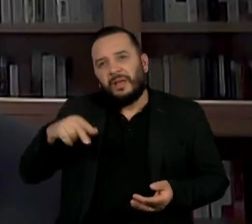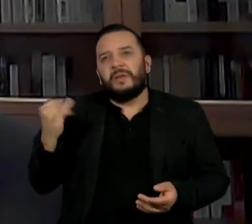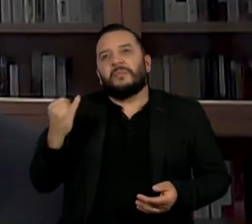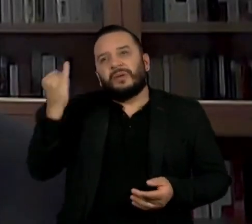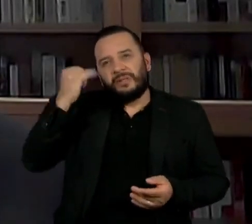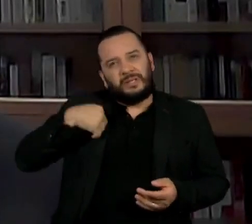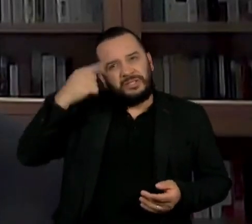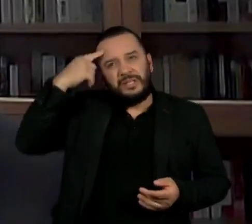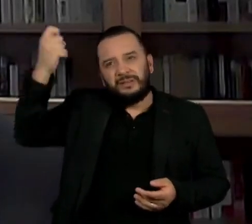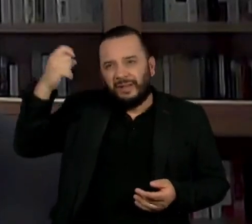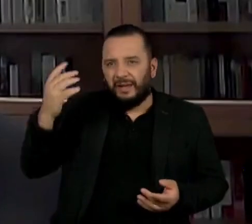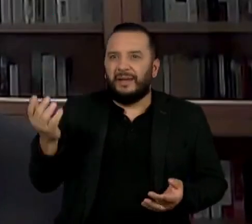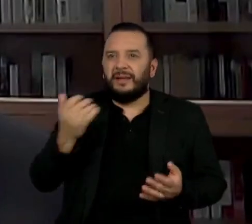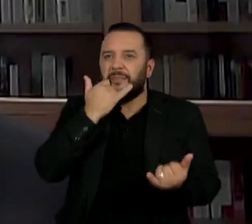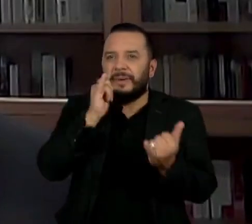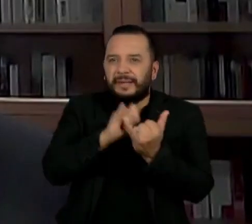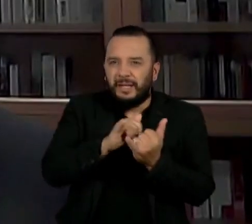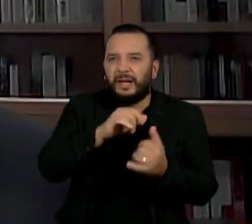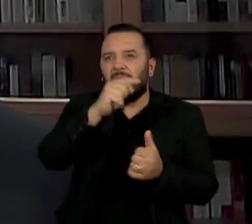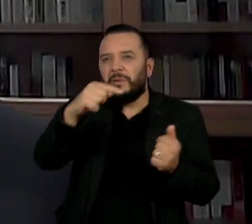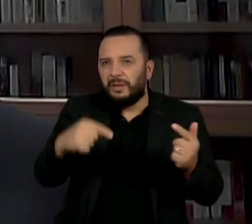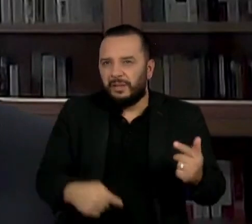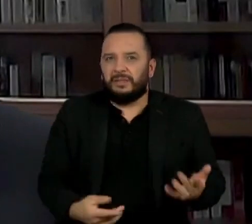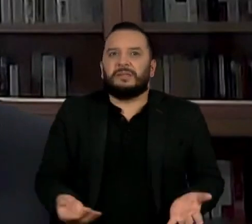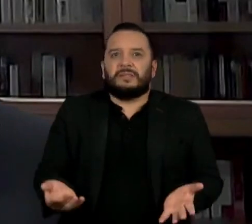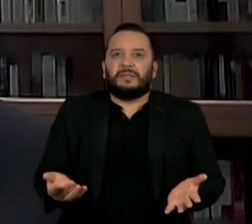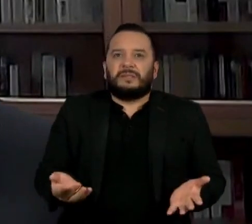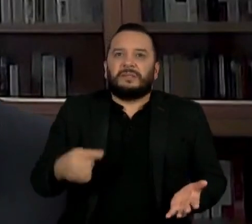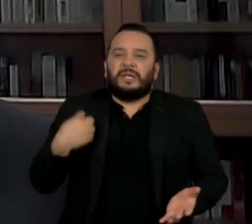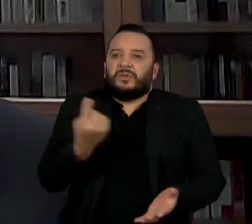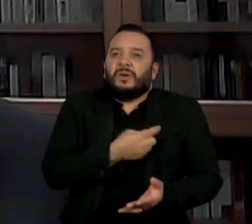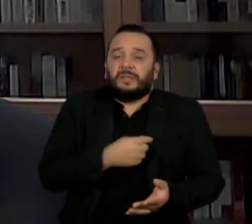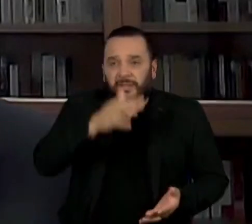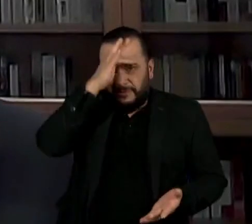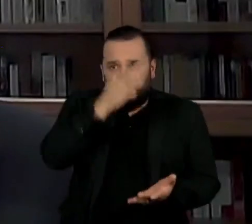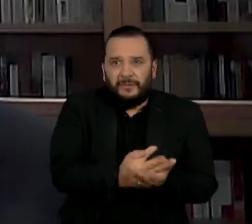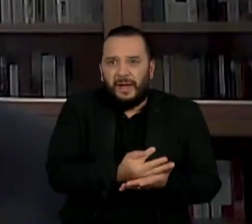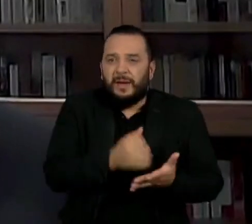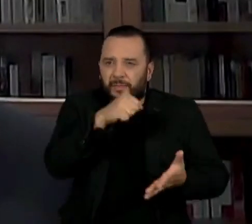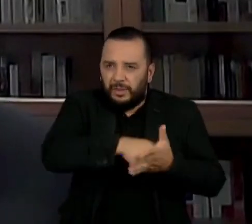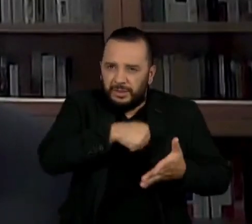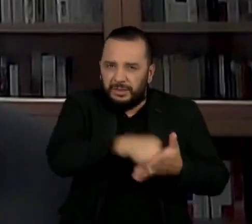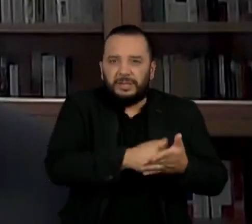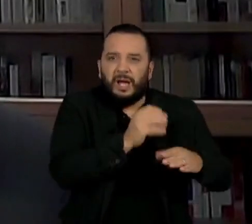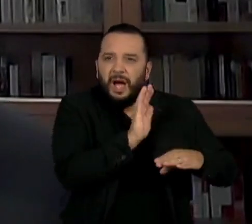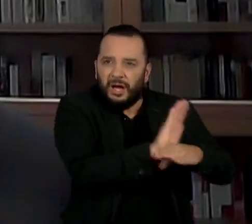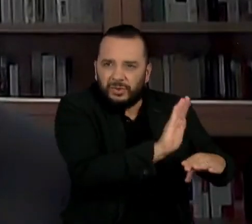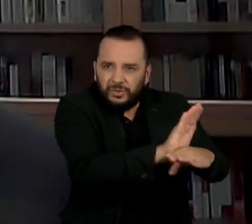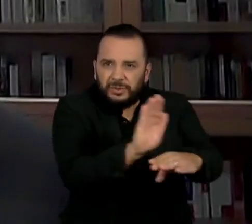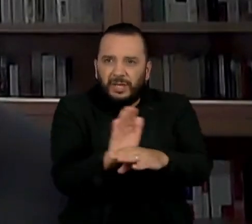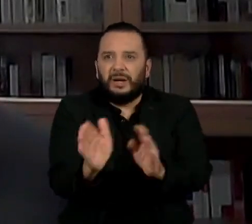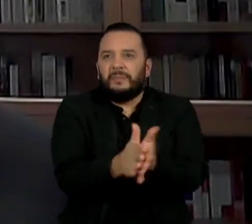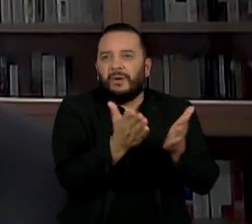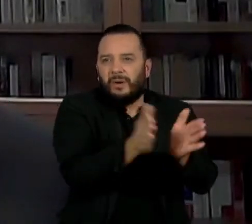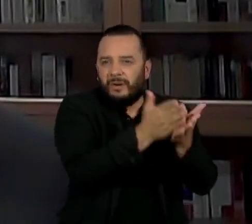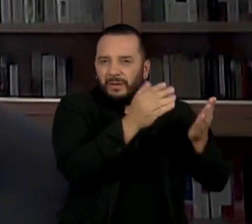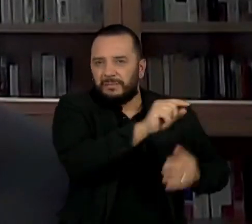those ideas are to what is part of our progressive faith, helping the